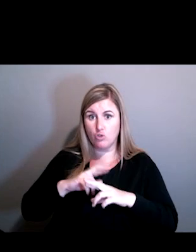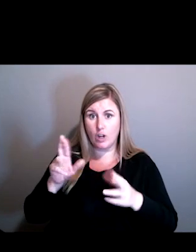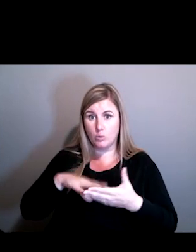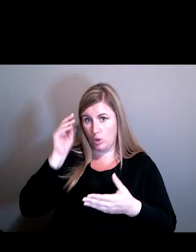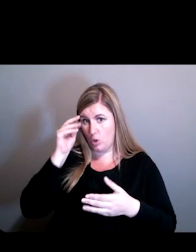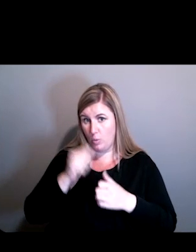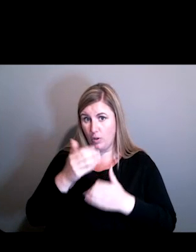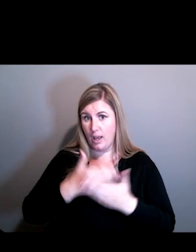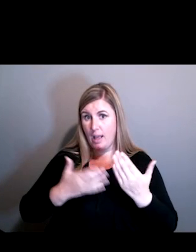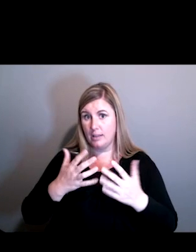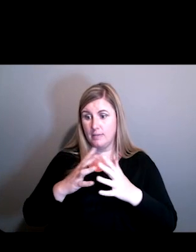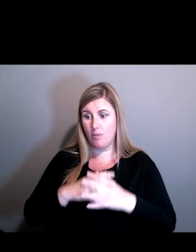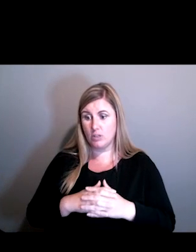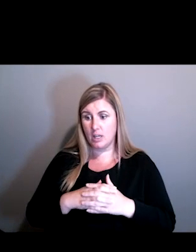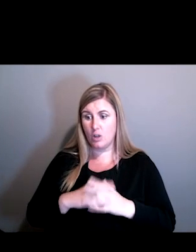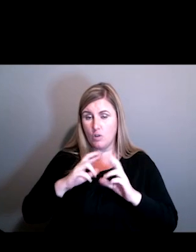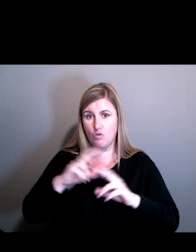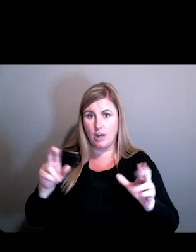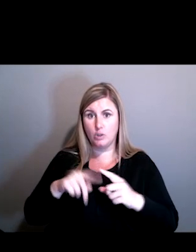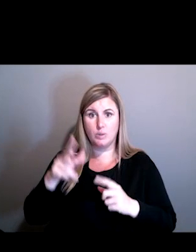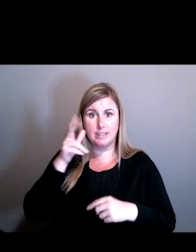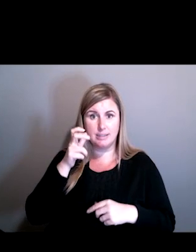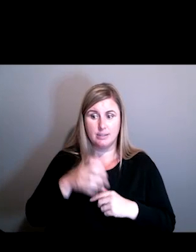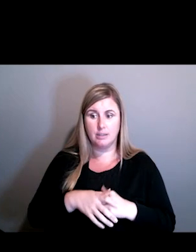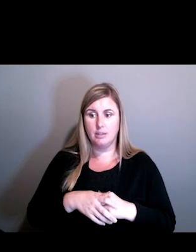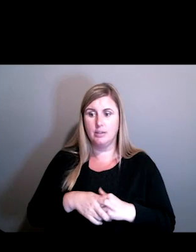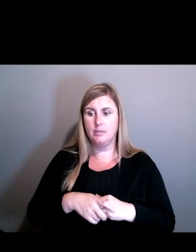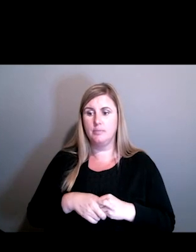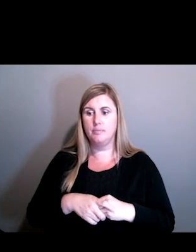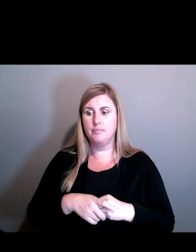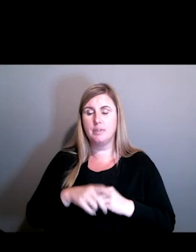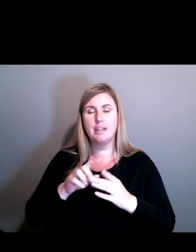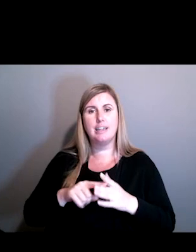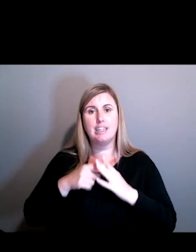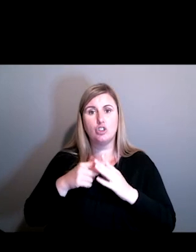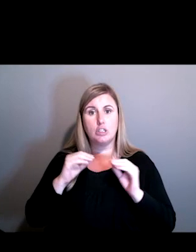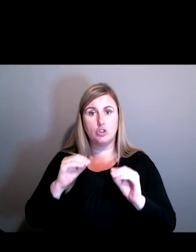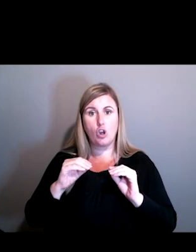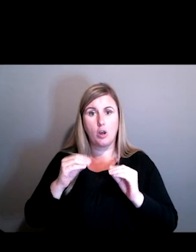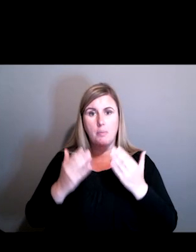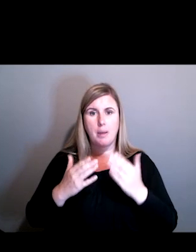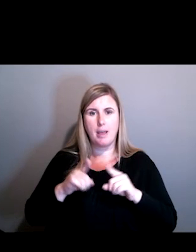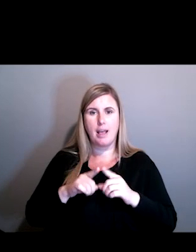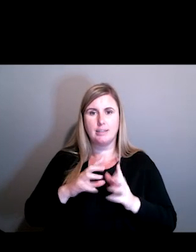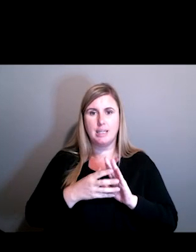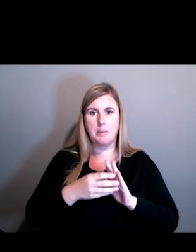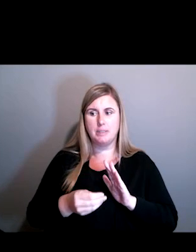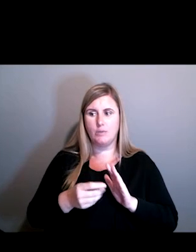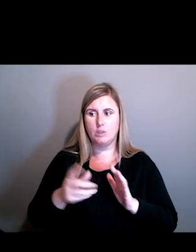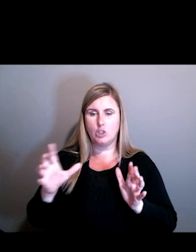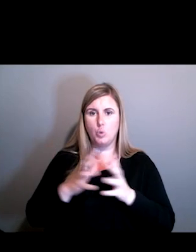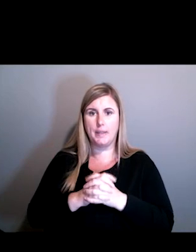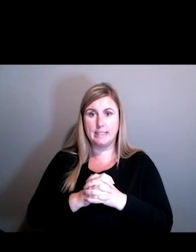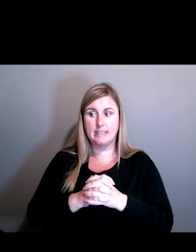they're sitting there with their hands folded together, ready to listen. So it's initially taught, maybe as an imitative, you might say,